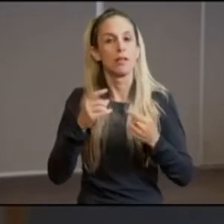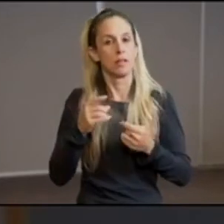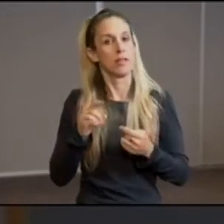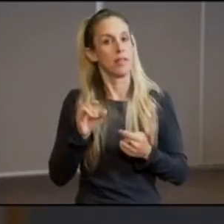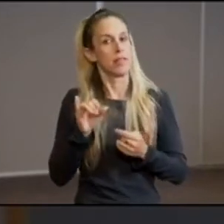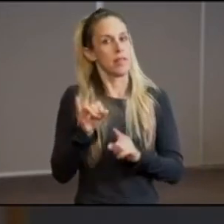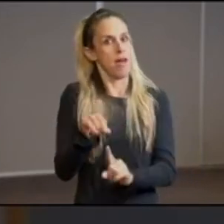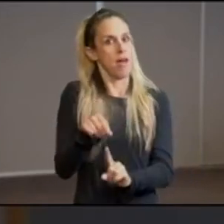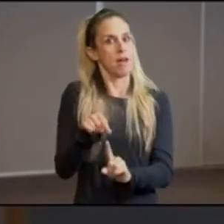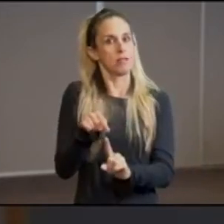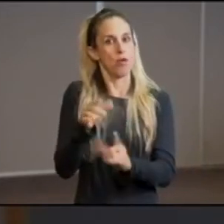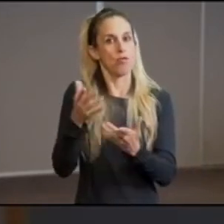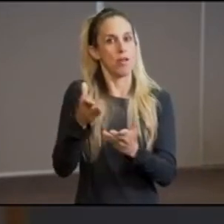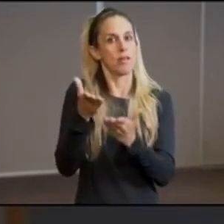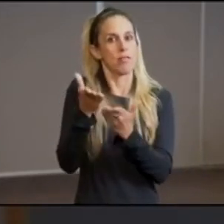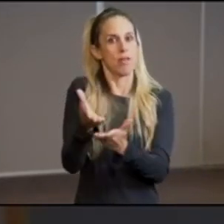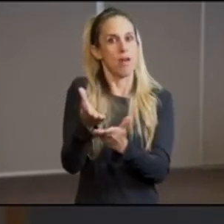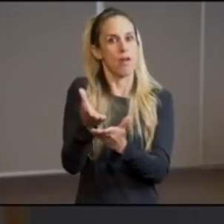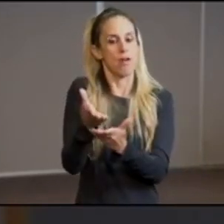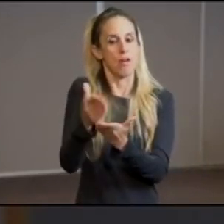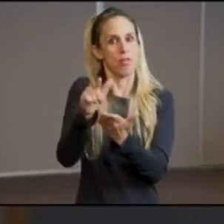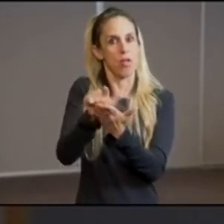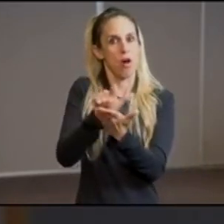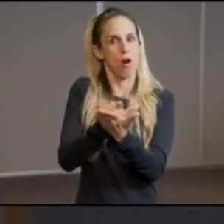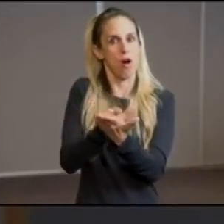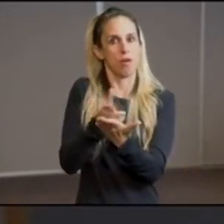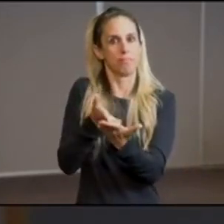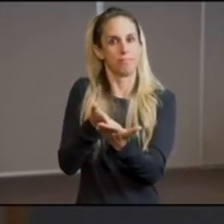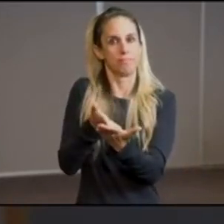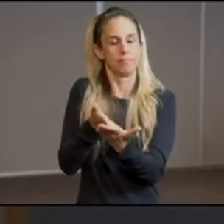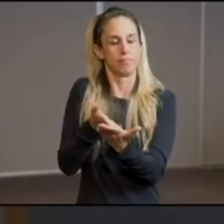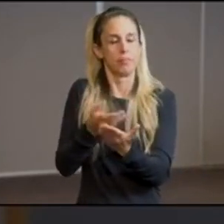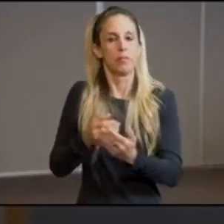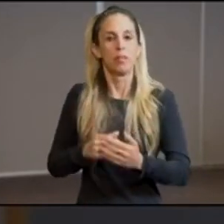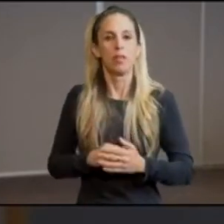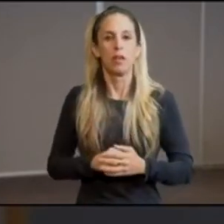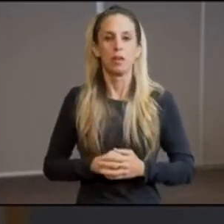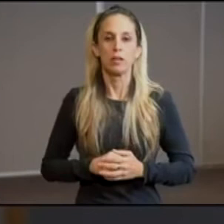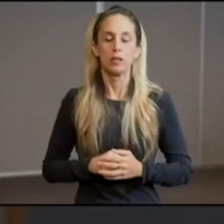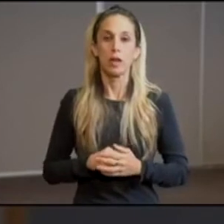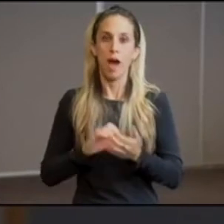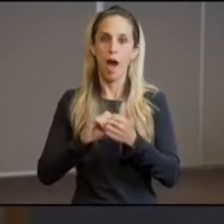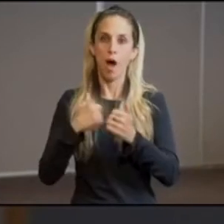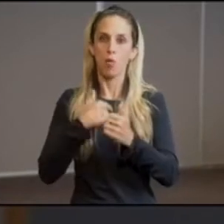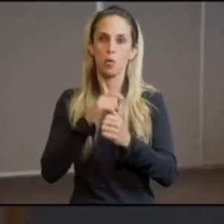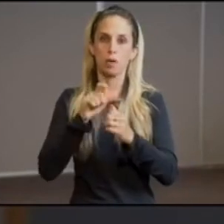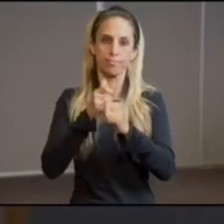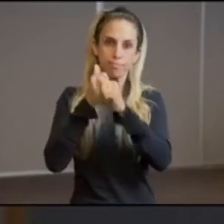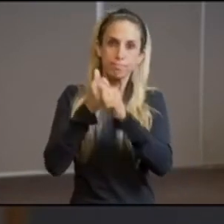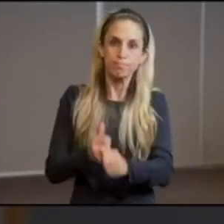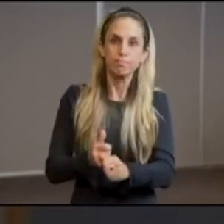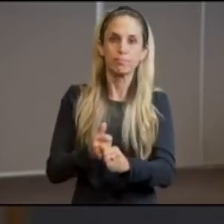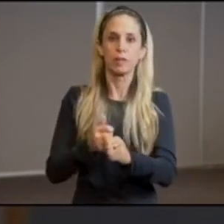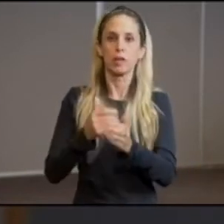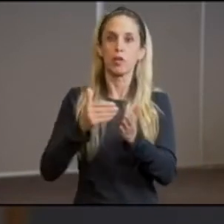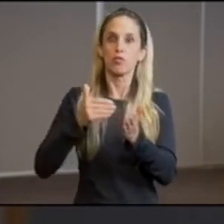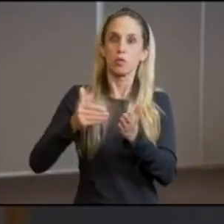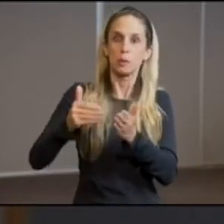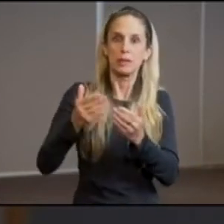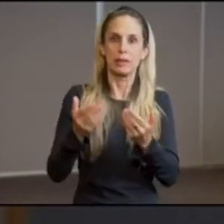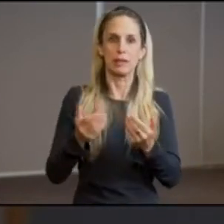already, it's already there, it's already in the law. As to how it is enforced, how frequently and how